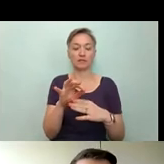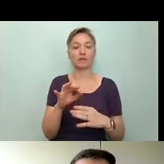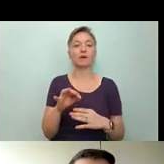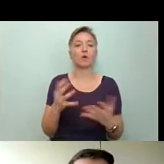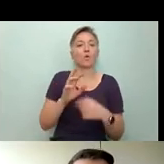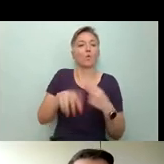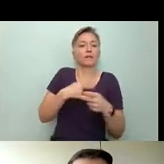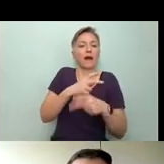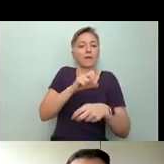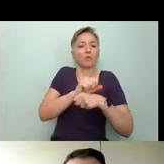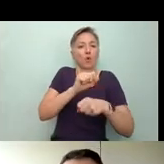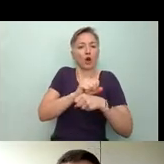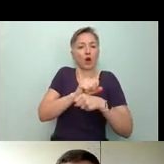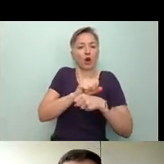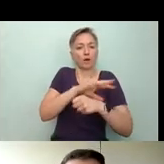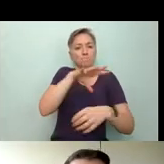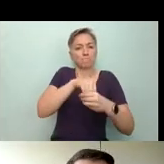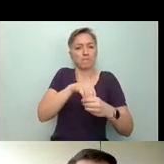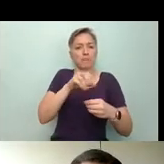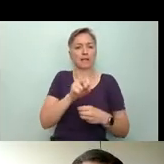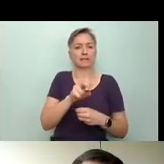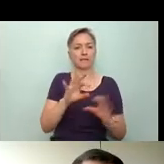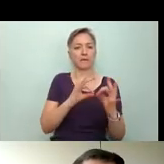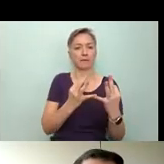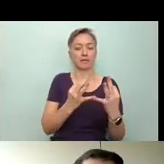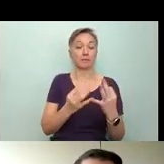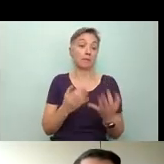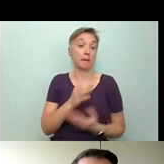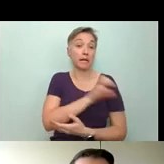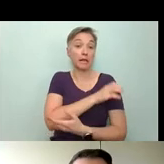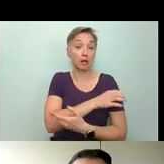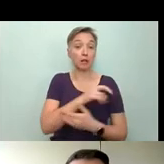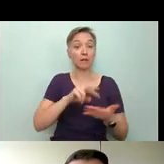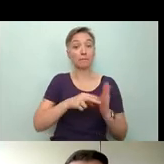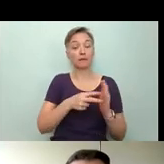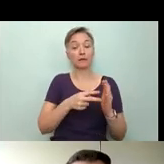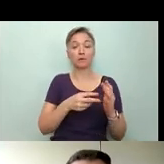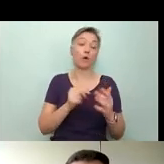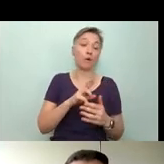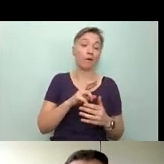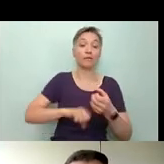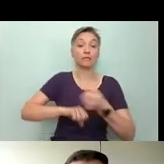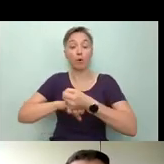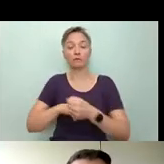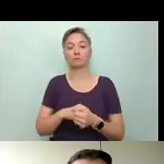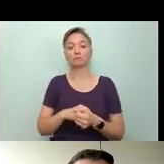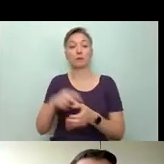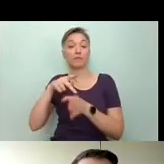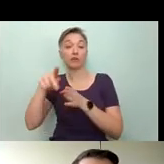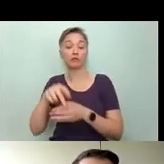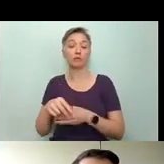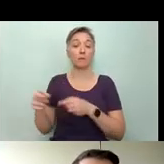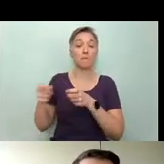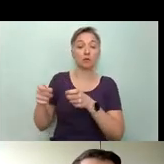that exists within those functions. They may be clinical, they may be support driven, they may be the professional level, management, executive, et